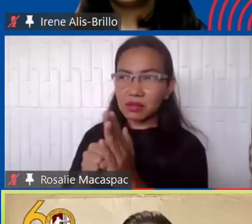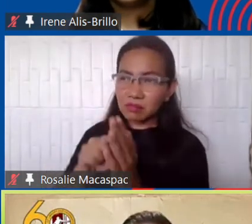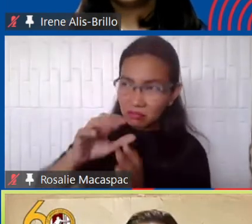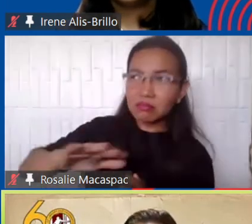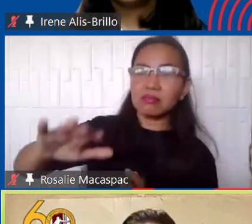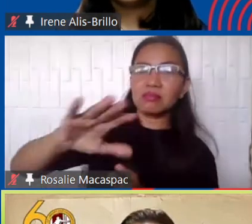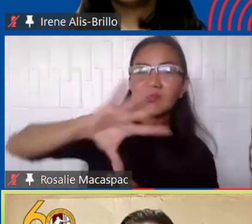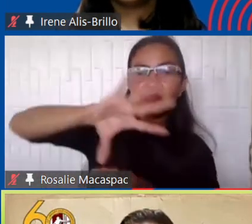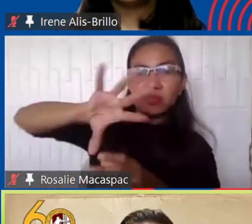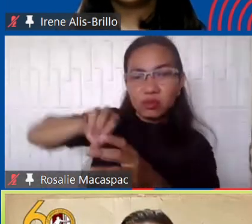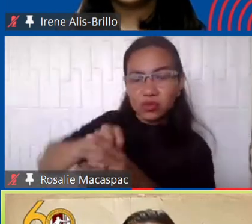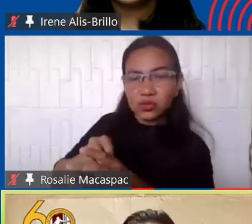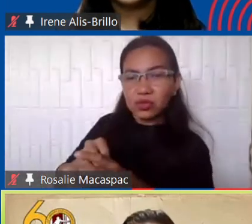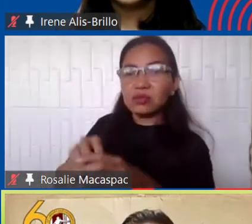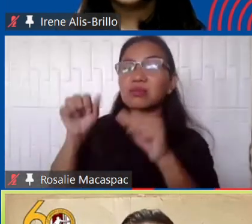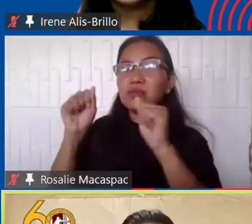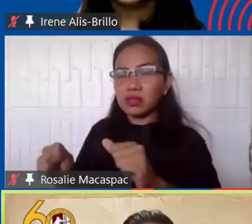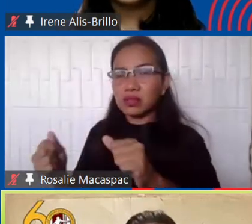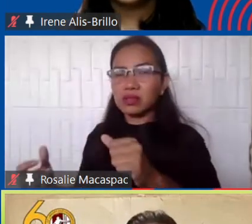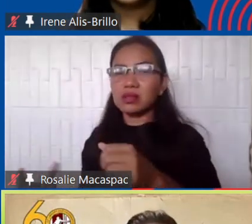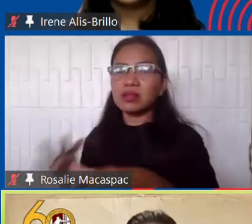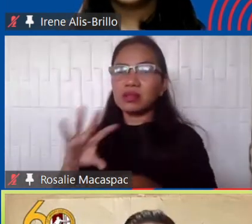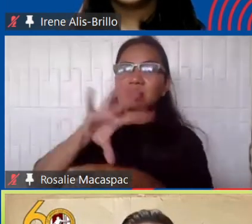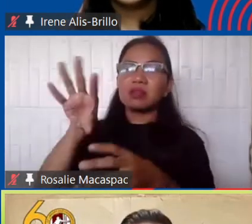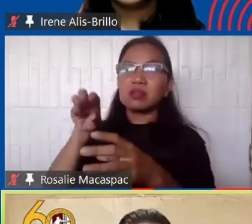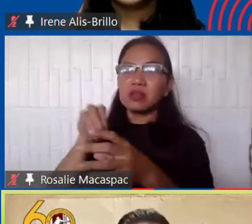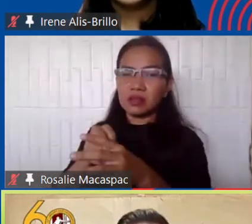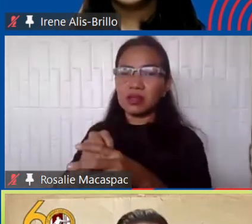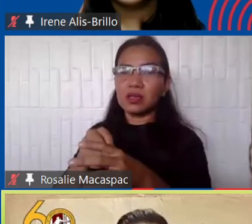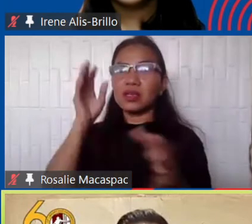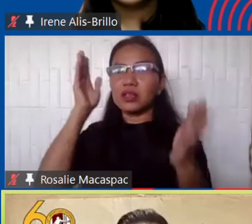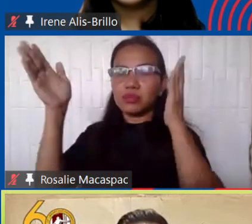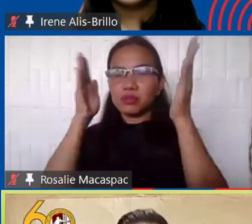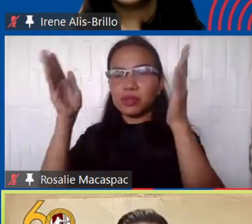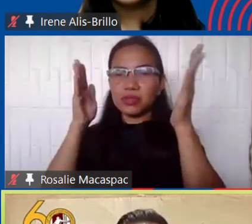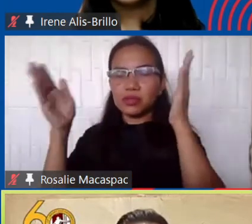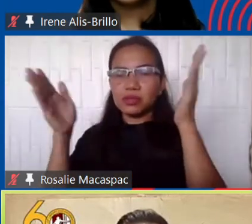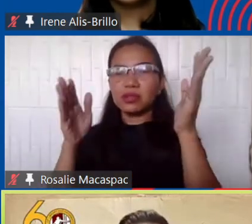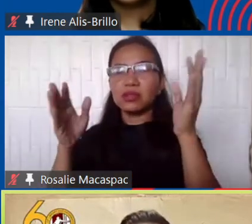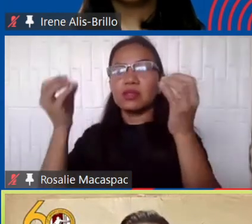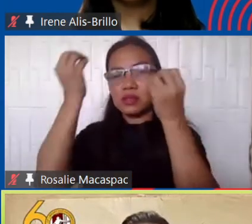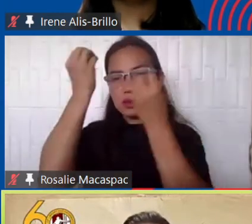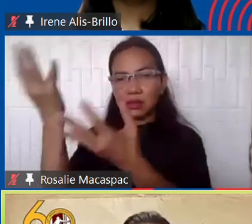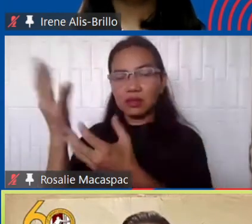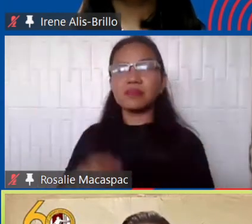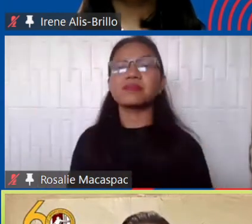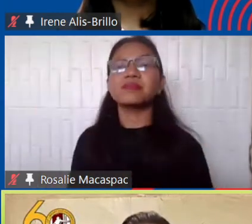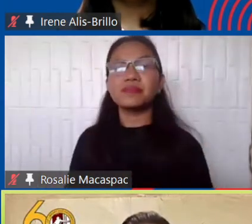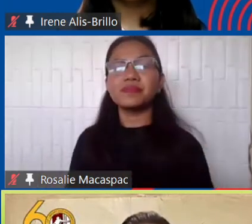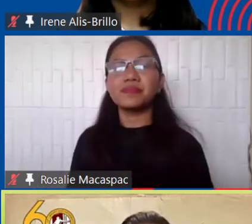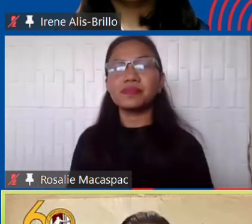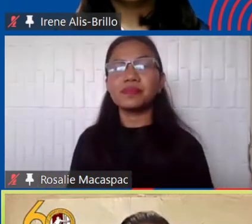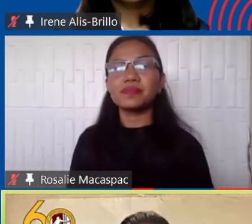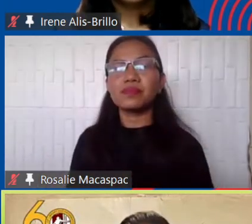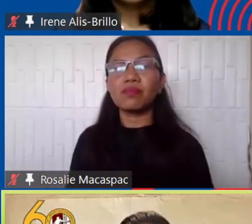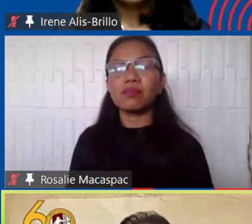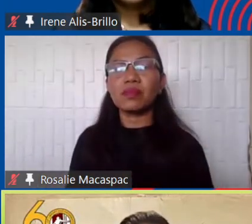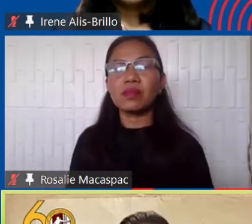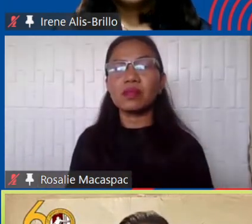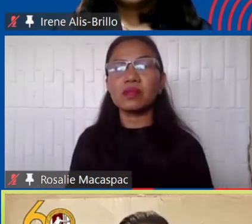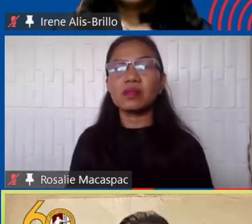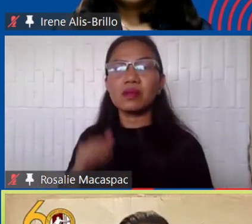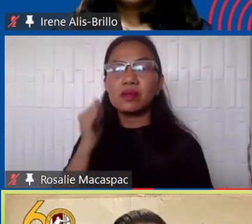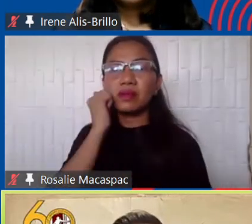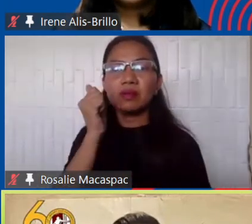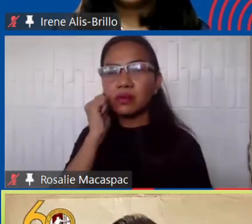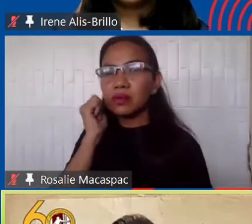can incorporate some of its concept in information services, diba? Because uh, we always